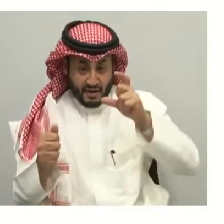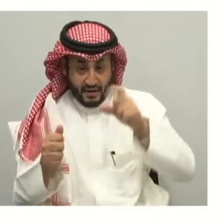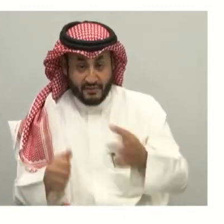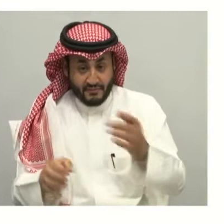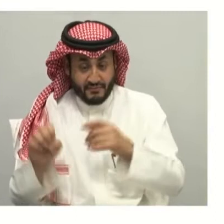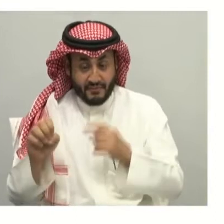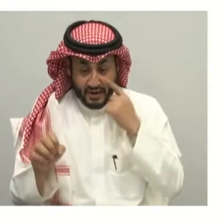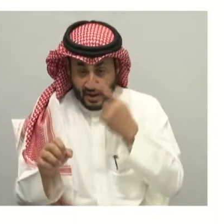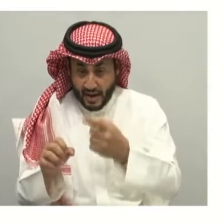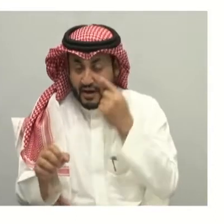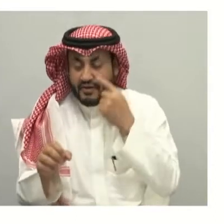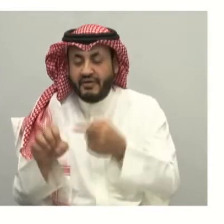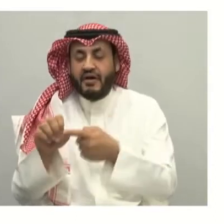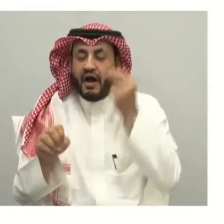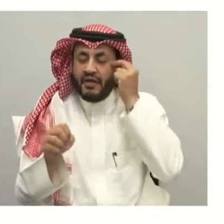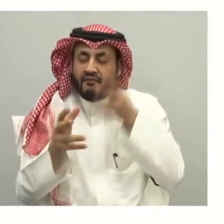with the silent E.